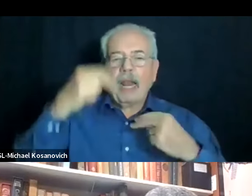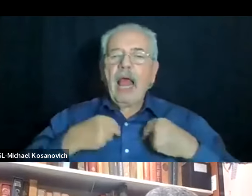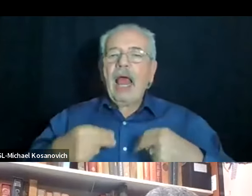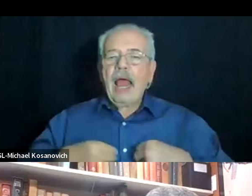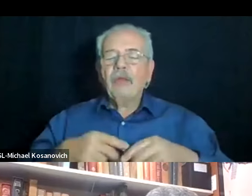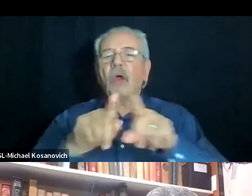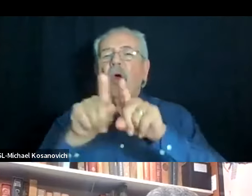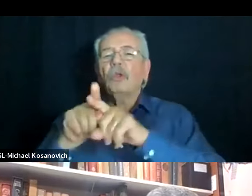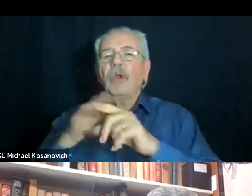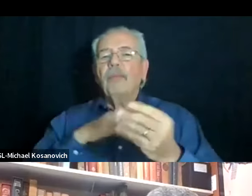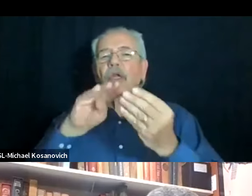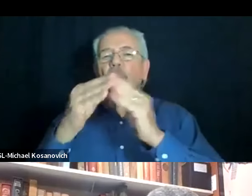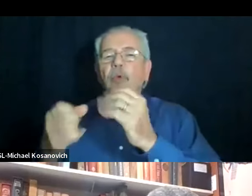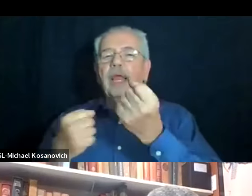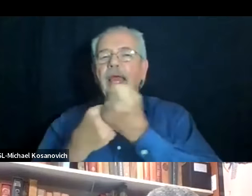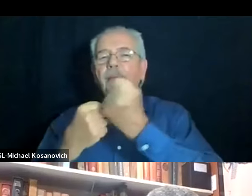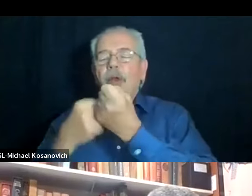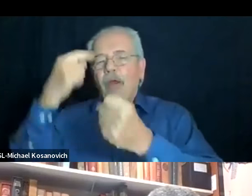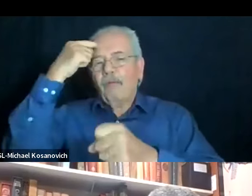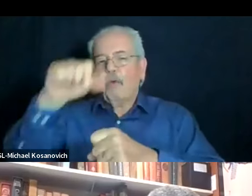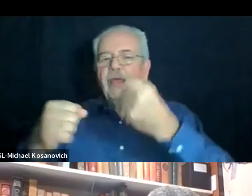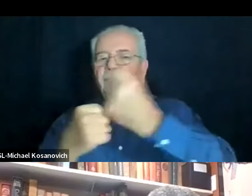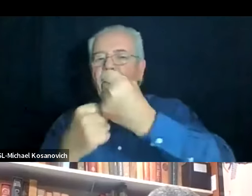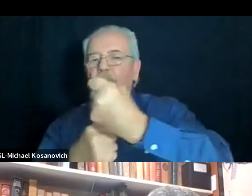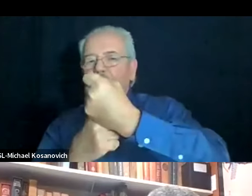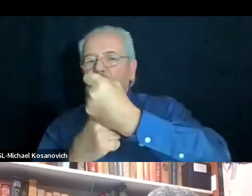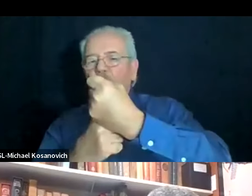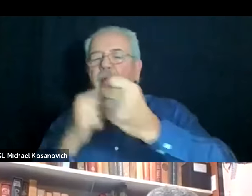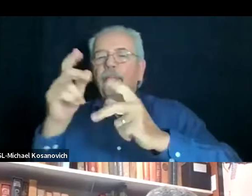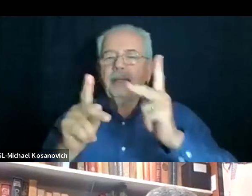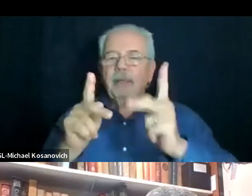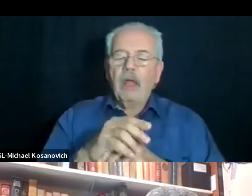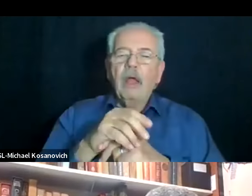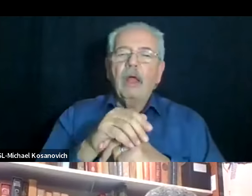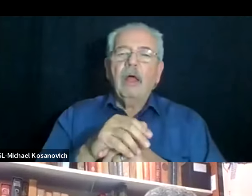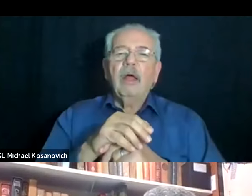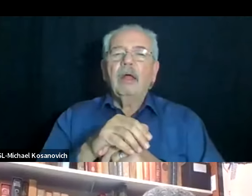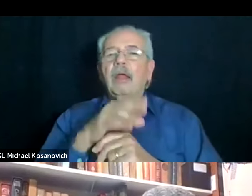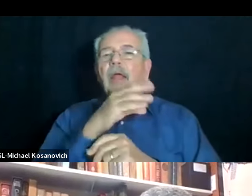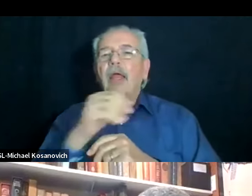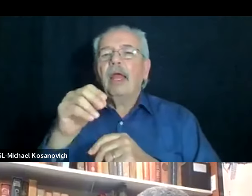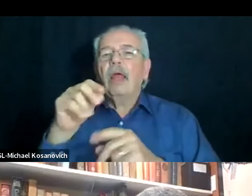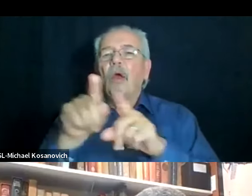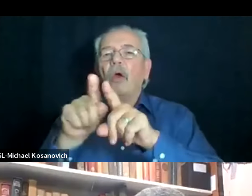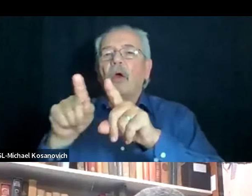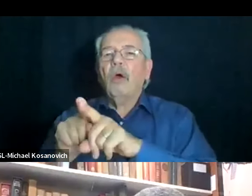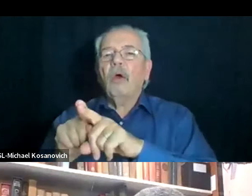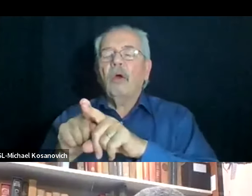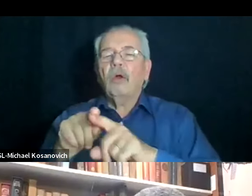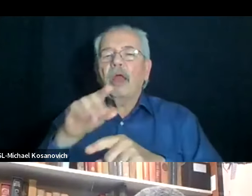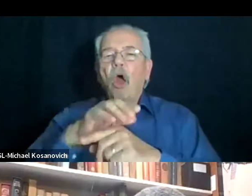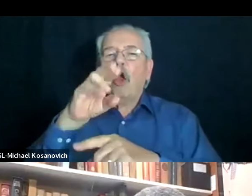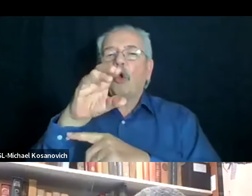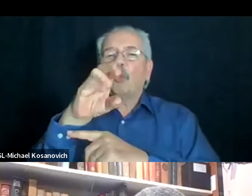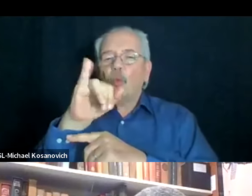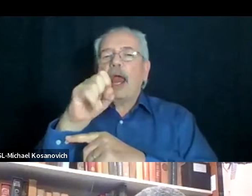I'm also a community advocate for the South Asian people on mental health and also a longtime crisis line